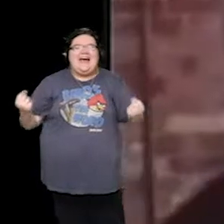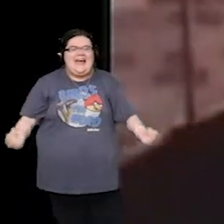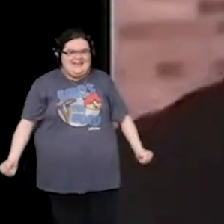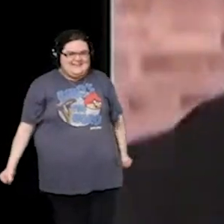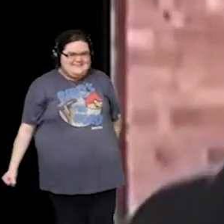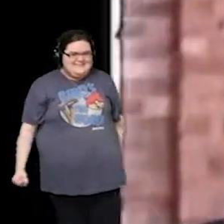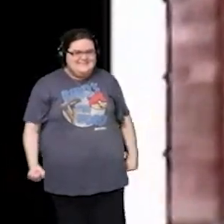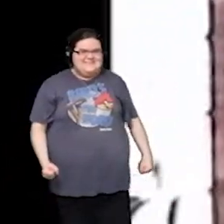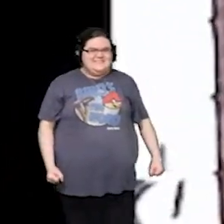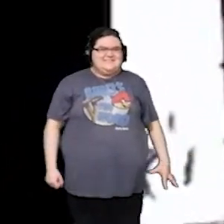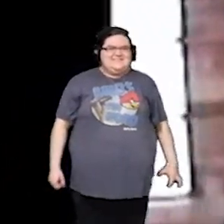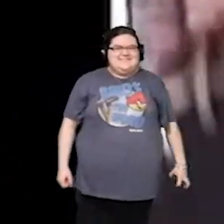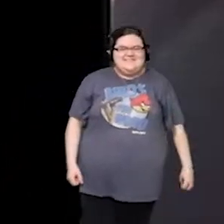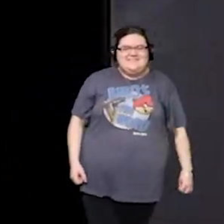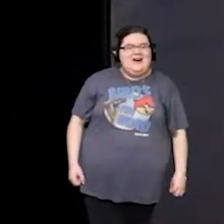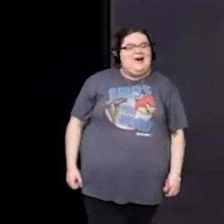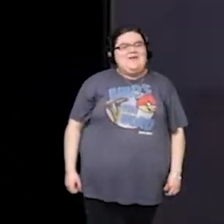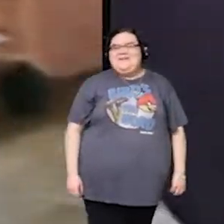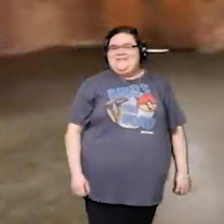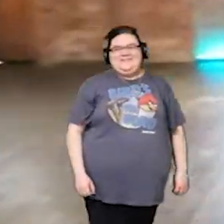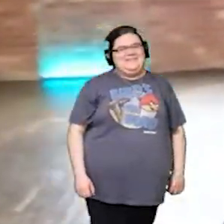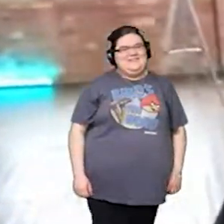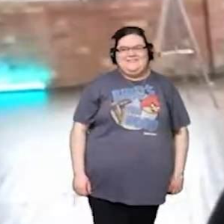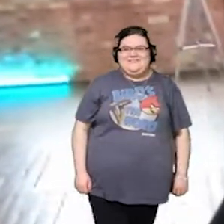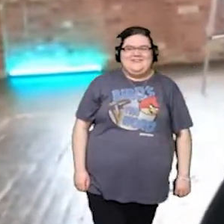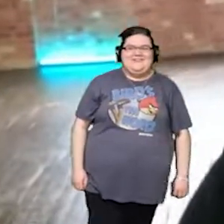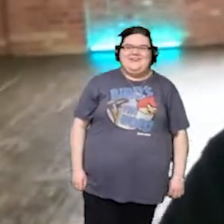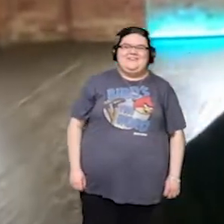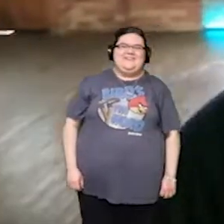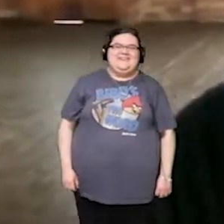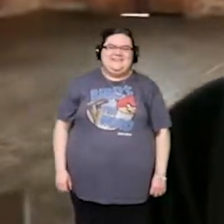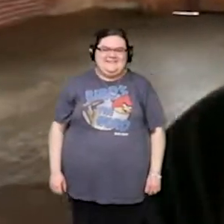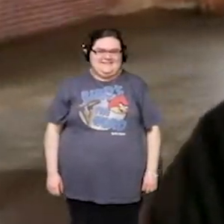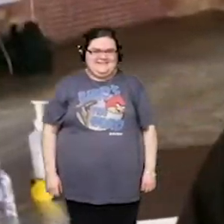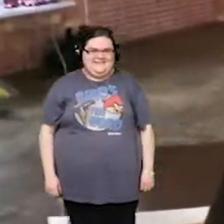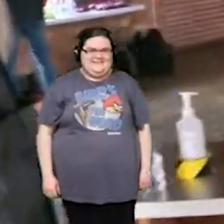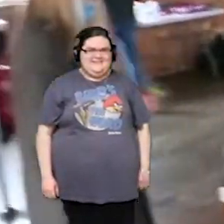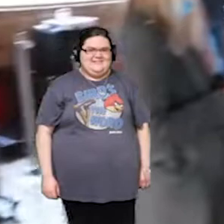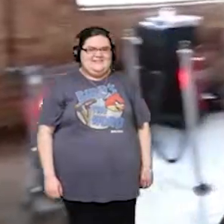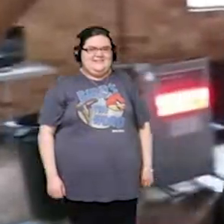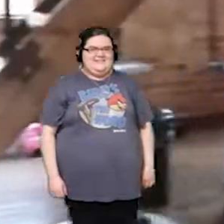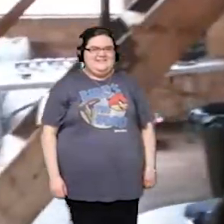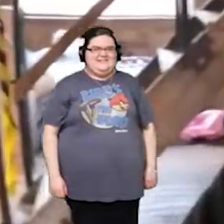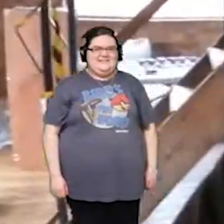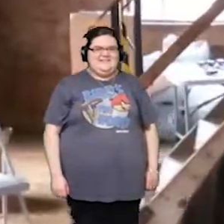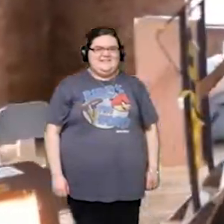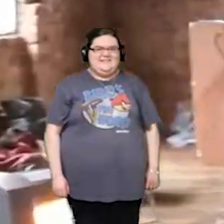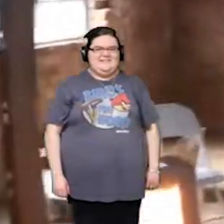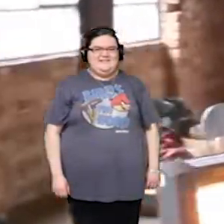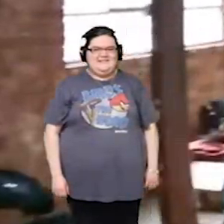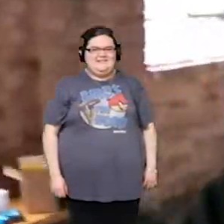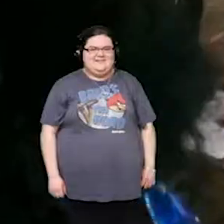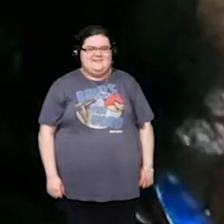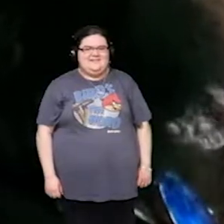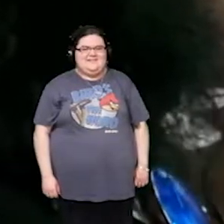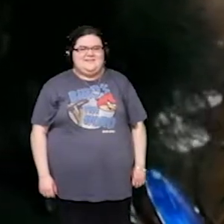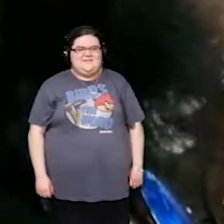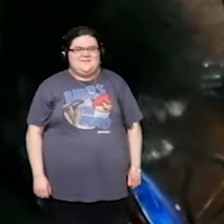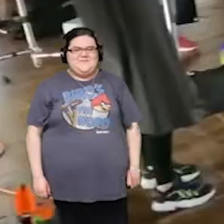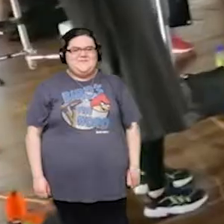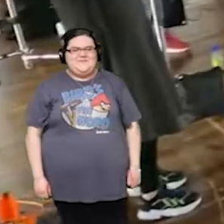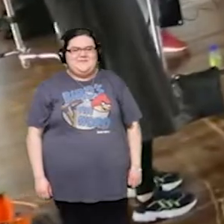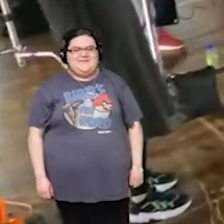Well, because I didn't really know what happened, but oh, I was like, mate, you're gonna look great after this. No, okay. Oh god, no. We've started rolling. Nep is up first.